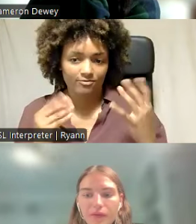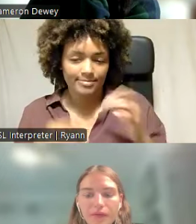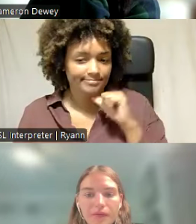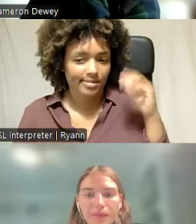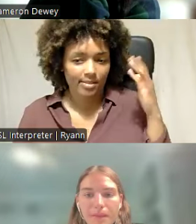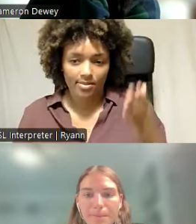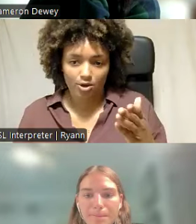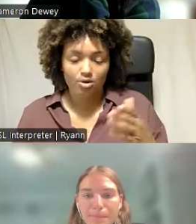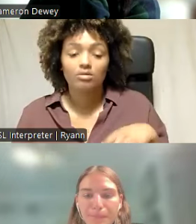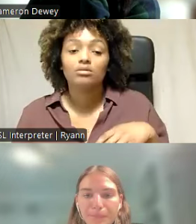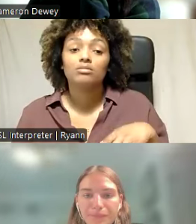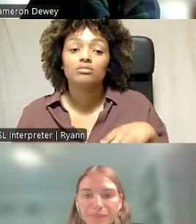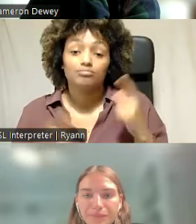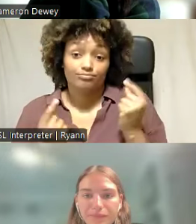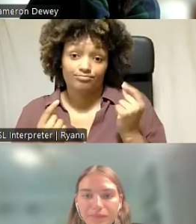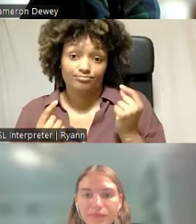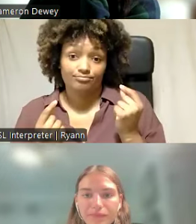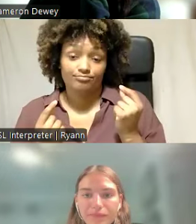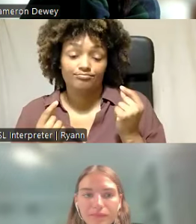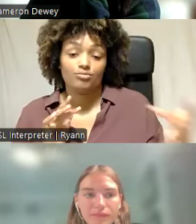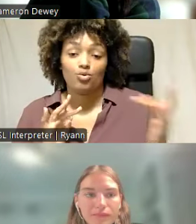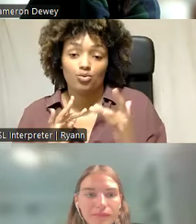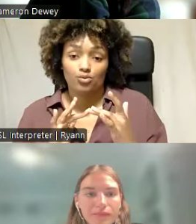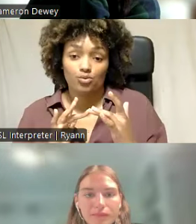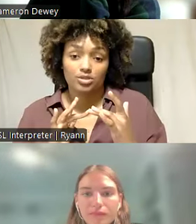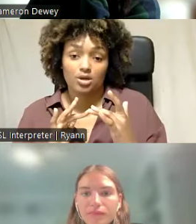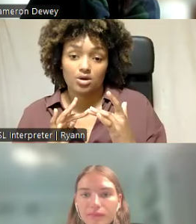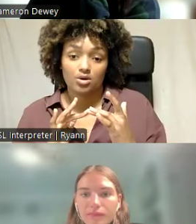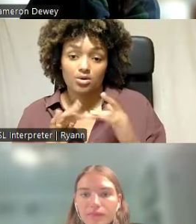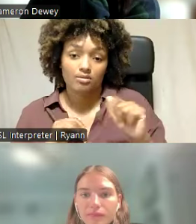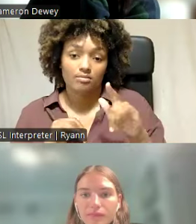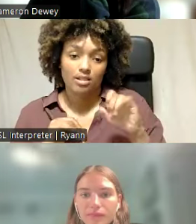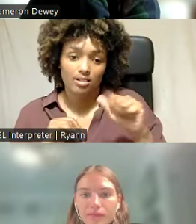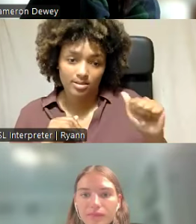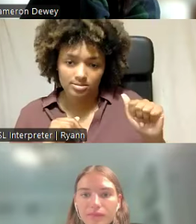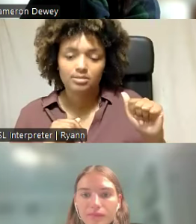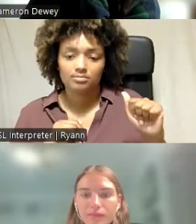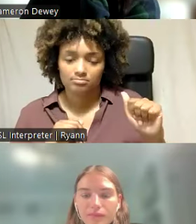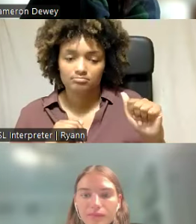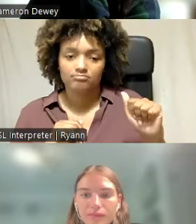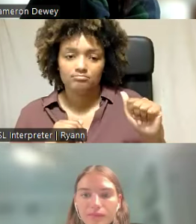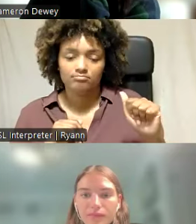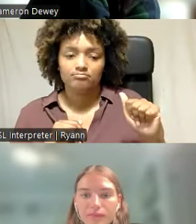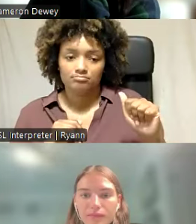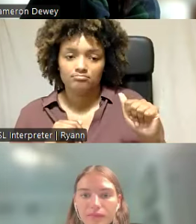but you can always reach out to Alyssa, who I believe just set everything up, and then we'll get the